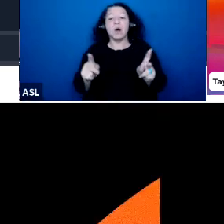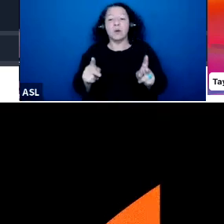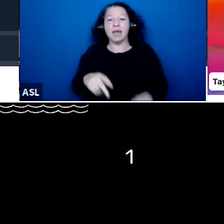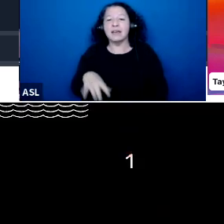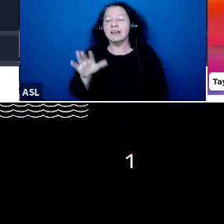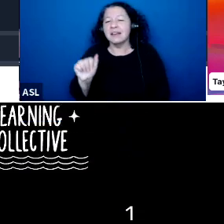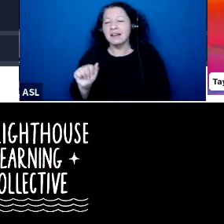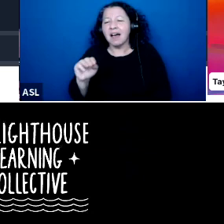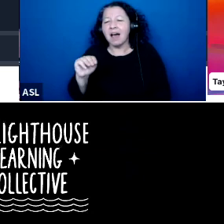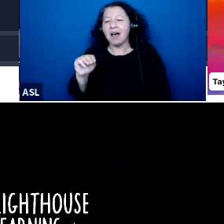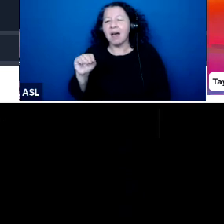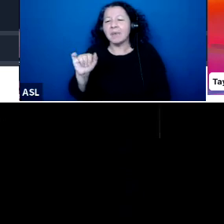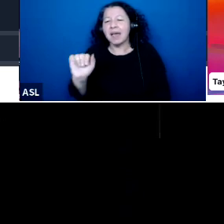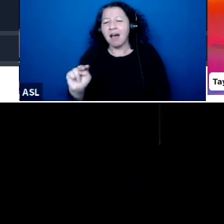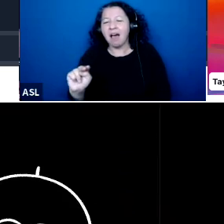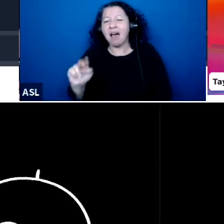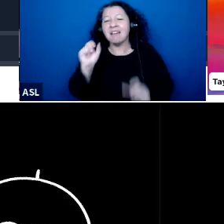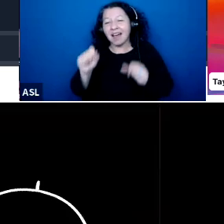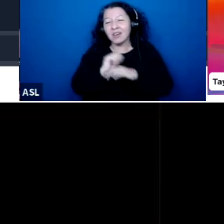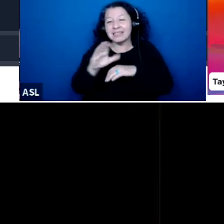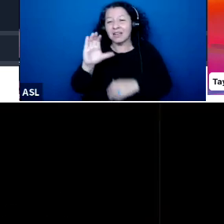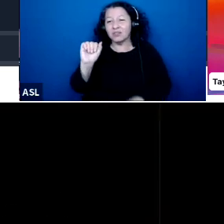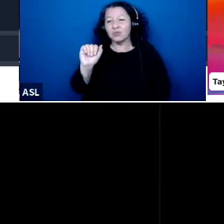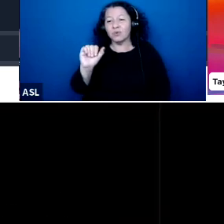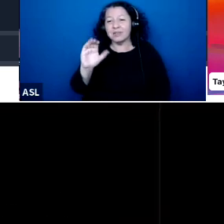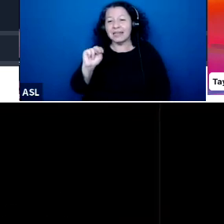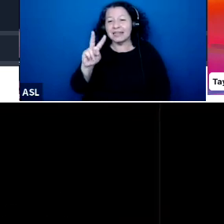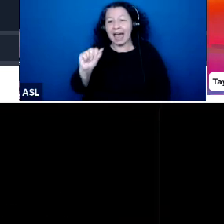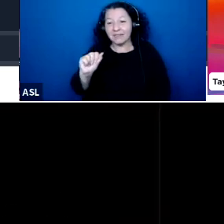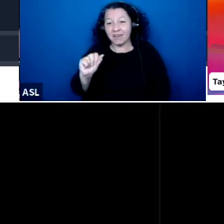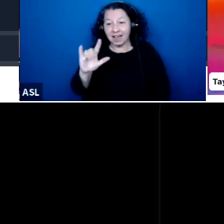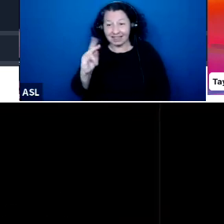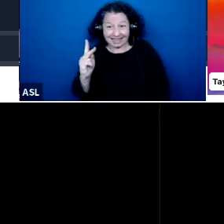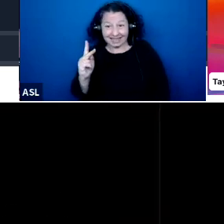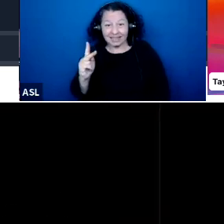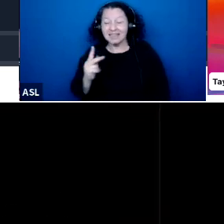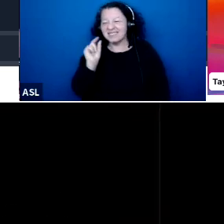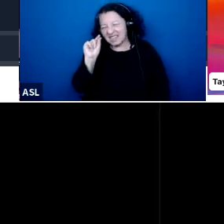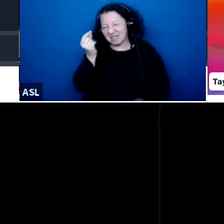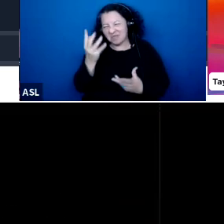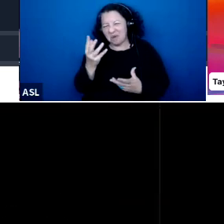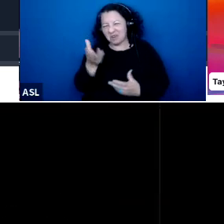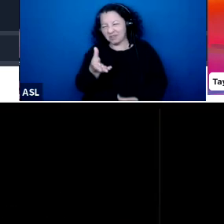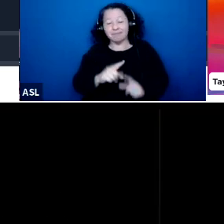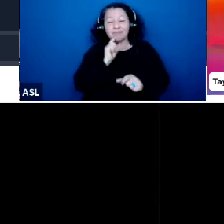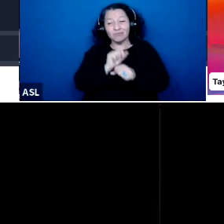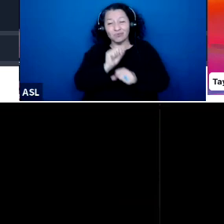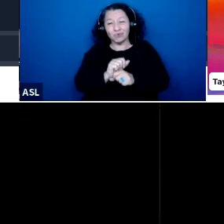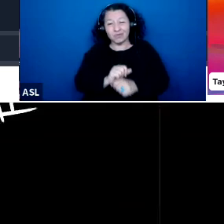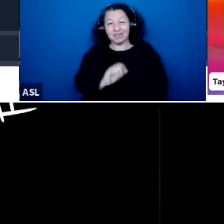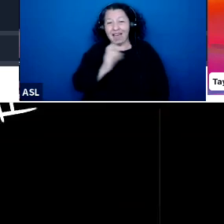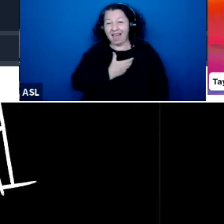Scrolling. Awesome. So Amian, I mean, I could send you the Canva link for those. I mean, it was just a little bit of info,